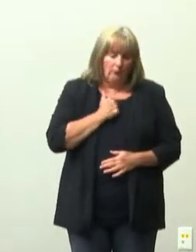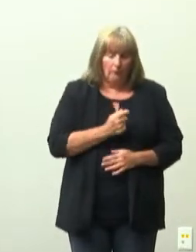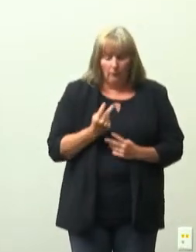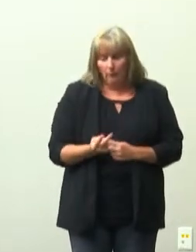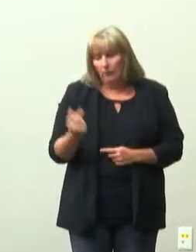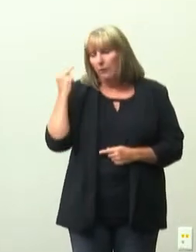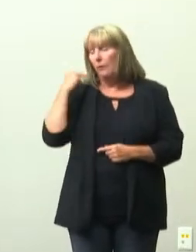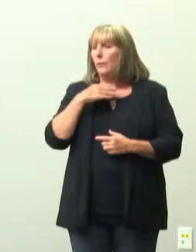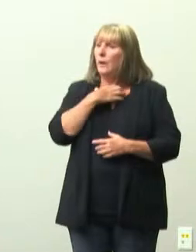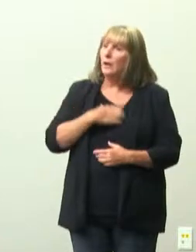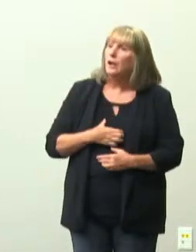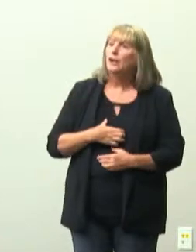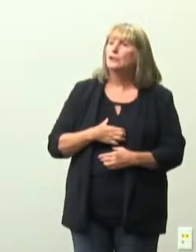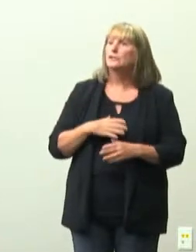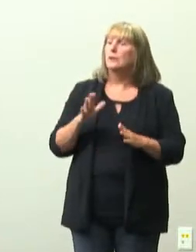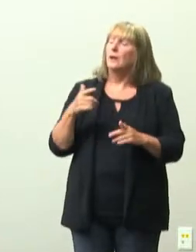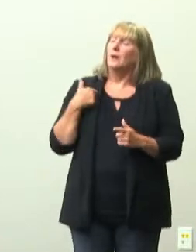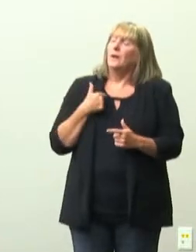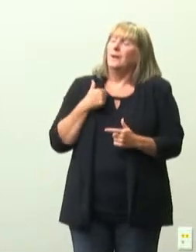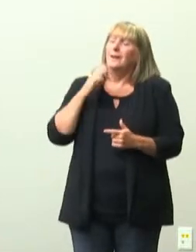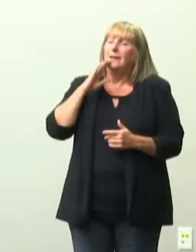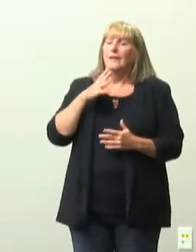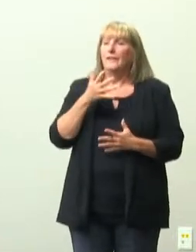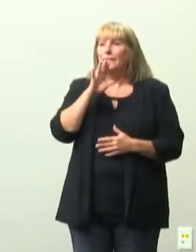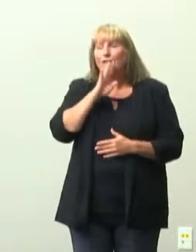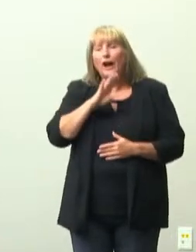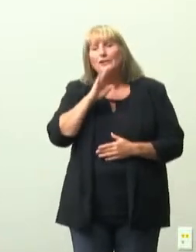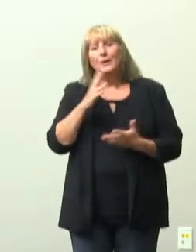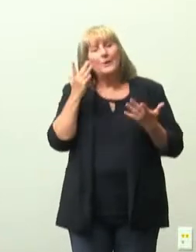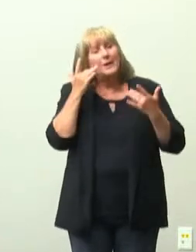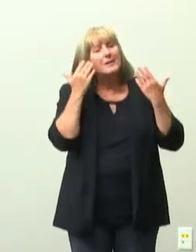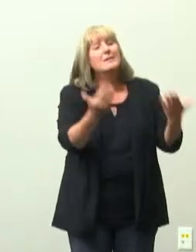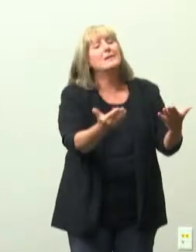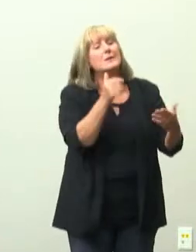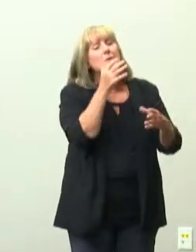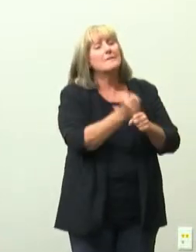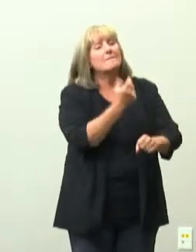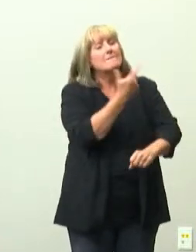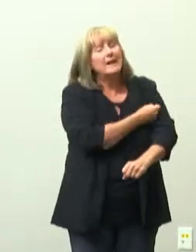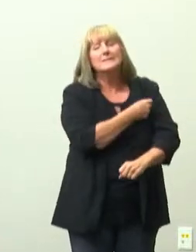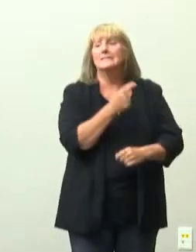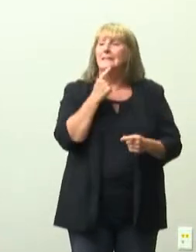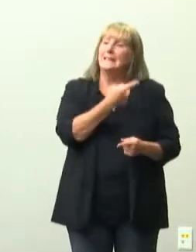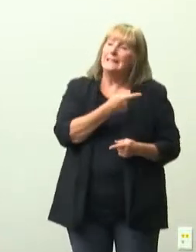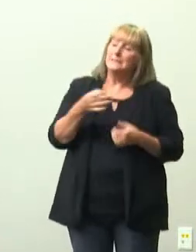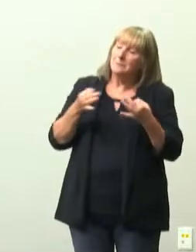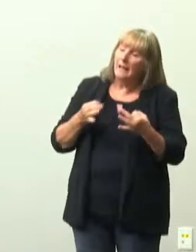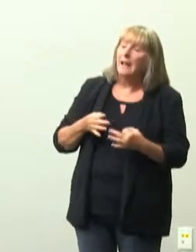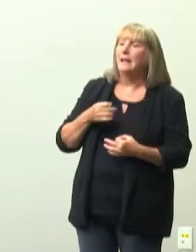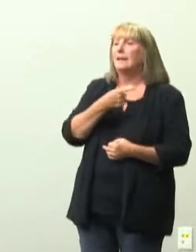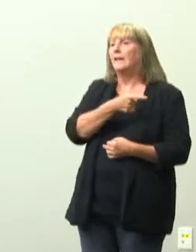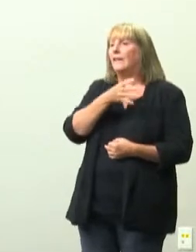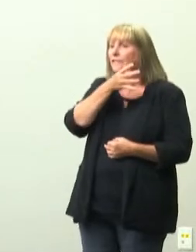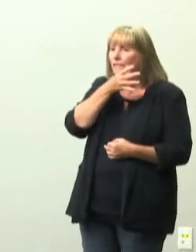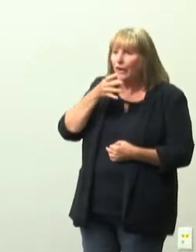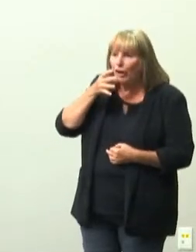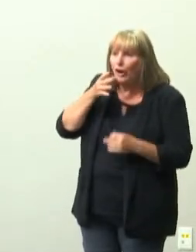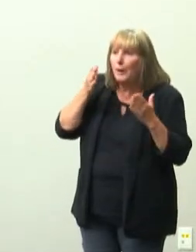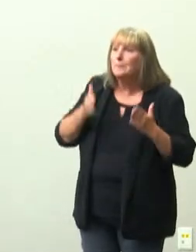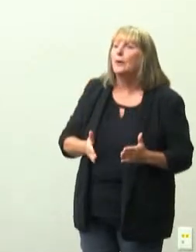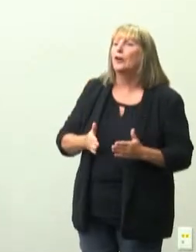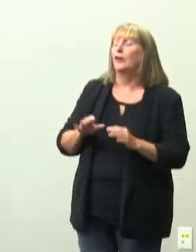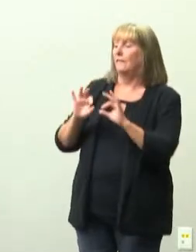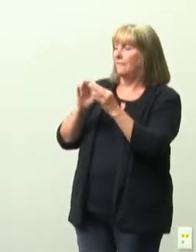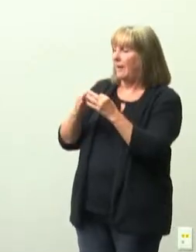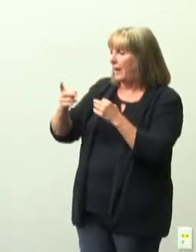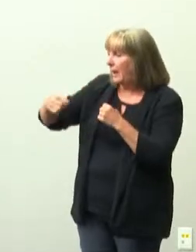again, although we get frustrated, oh, why didn't you get your vaccine? He explained he was farming and his whole family had COVID